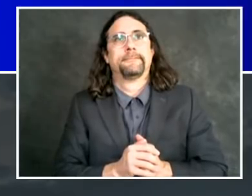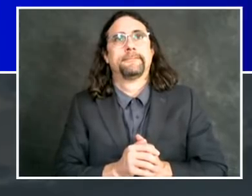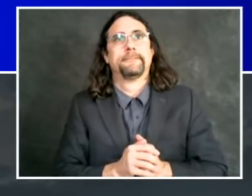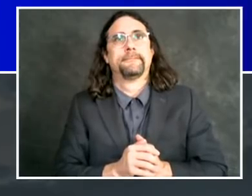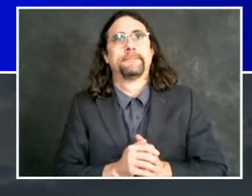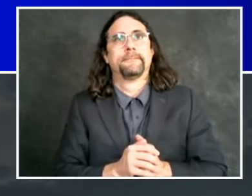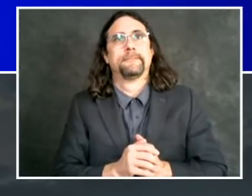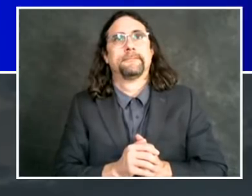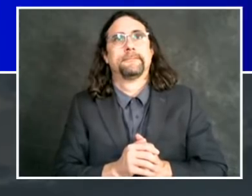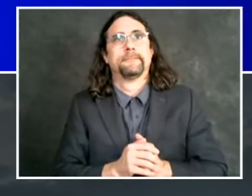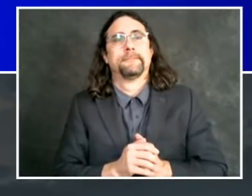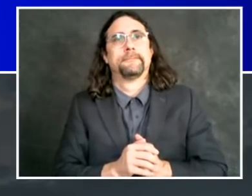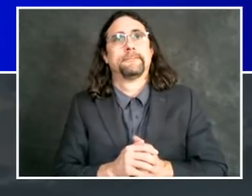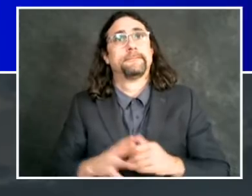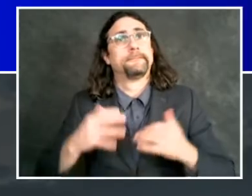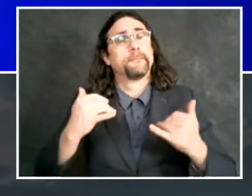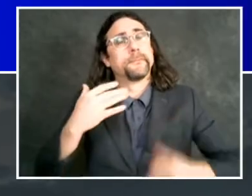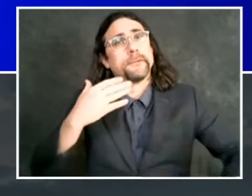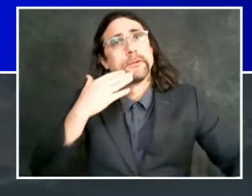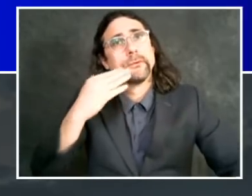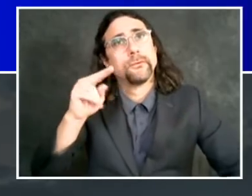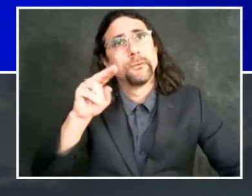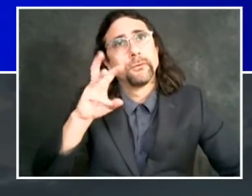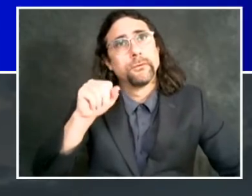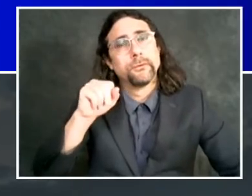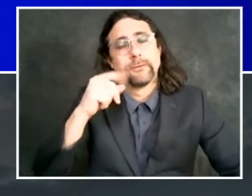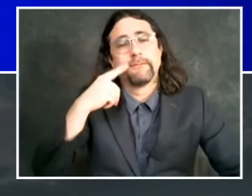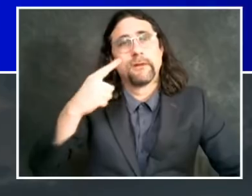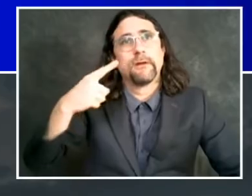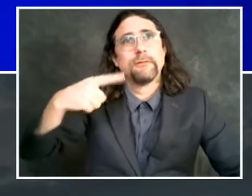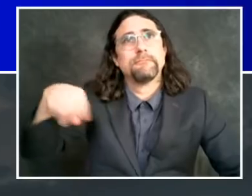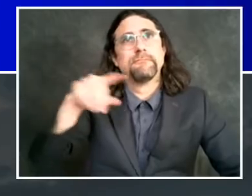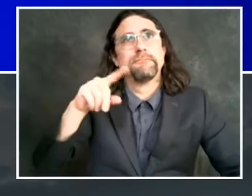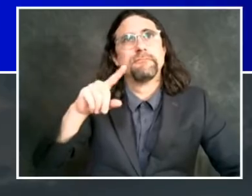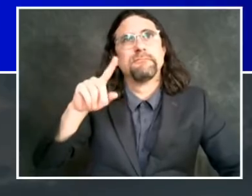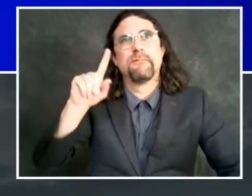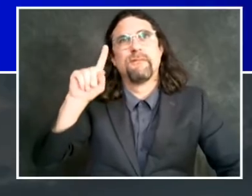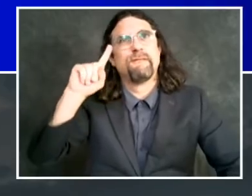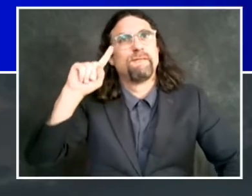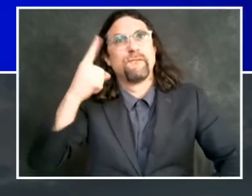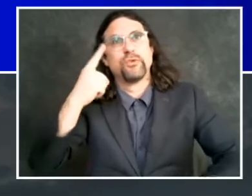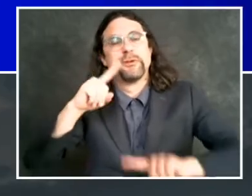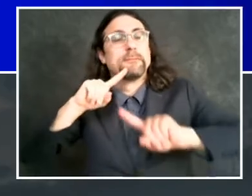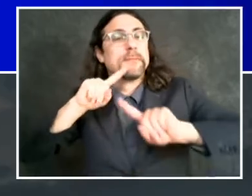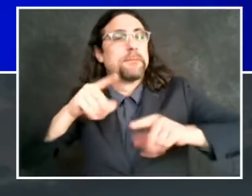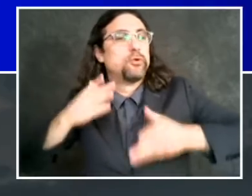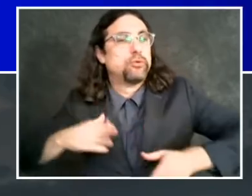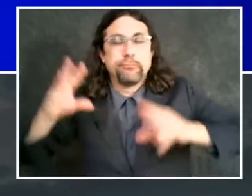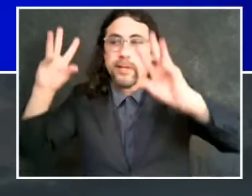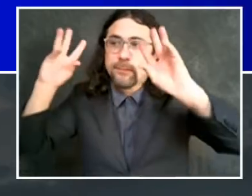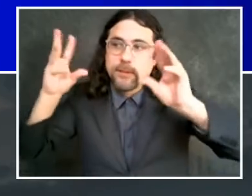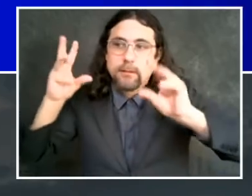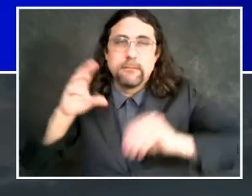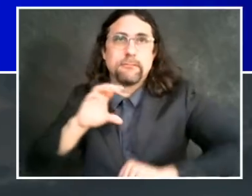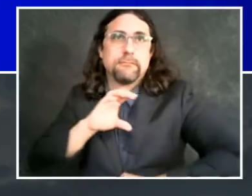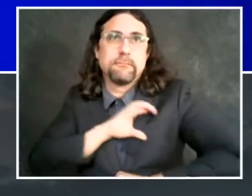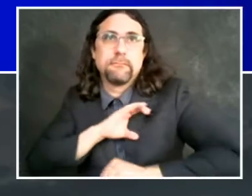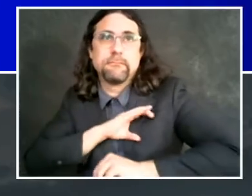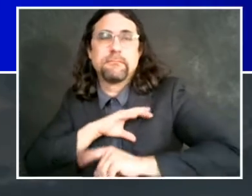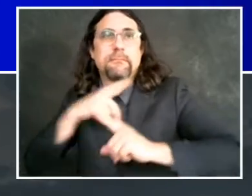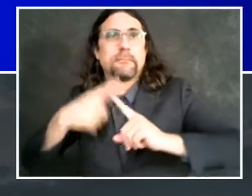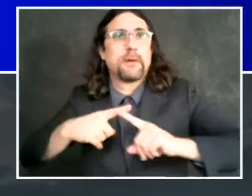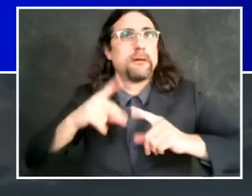Something very good happened earlier on in this crisis, and I want to thank everyone at Citi Bike. They created something called the Critical